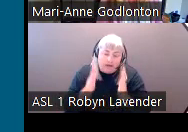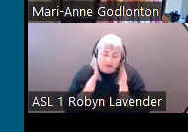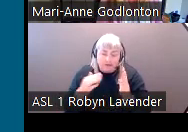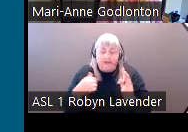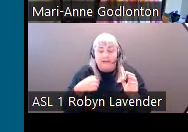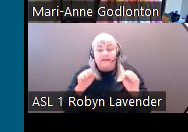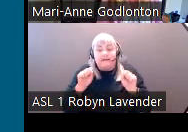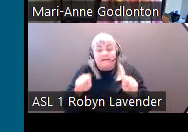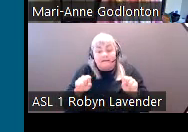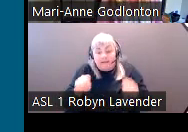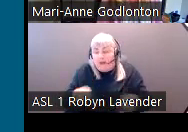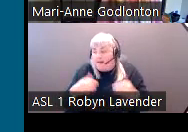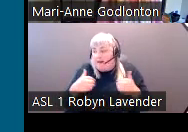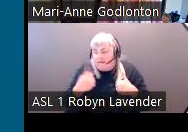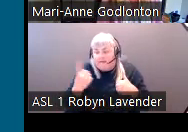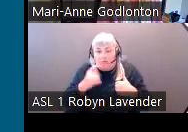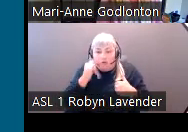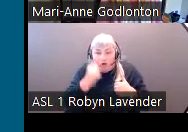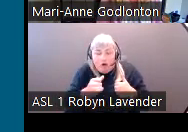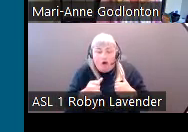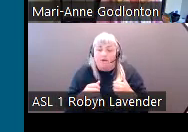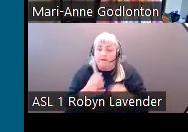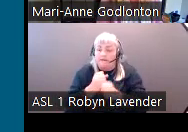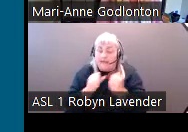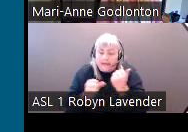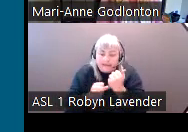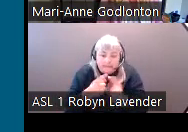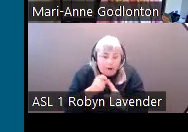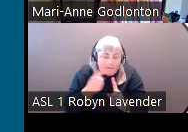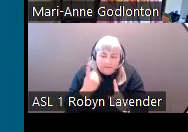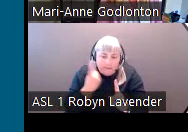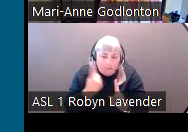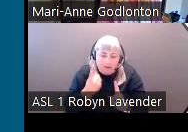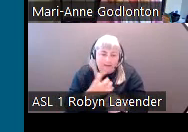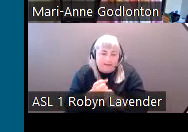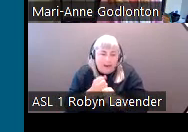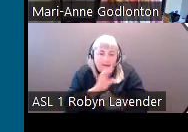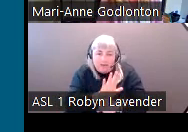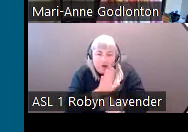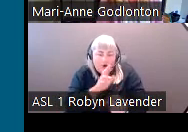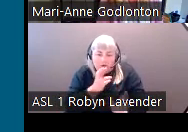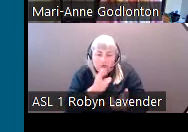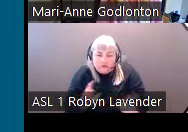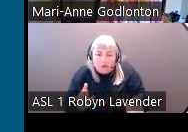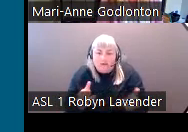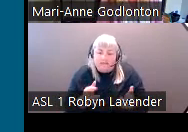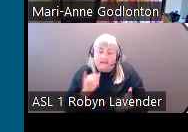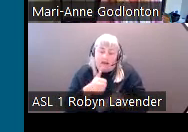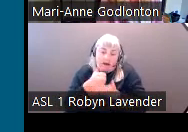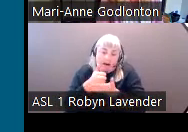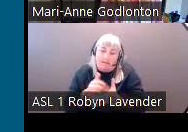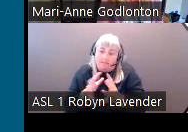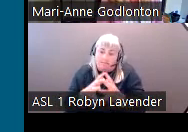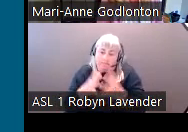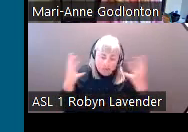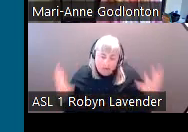that they can call, that they can get assistance from, get resources from, has helped them immensely to